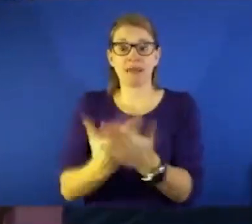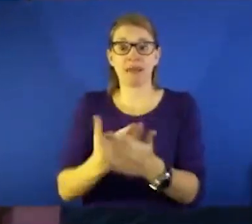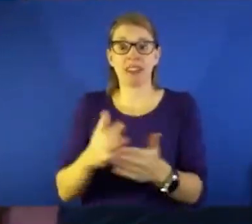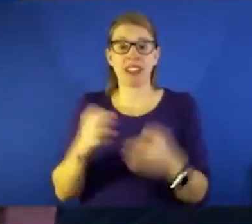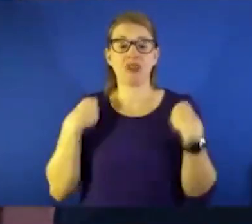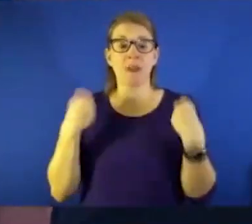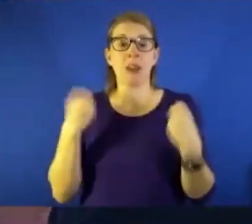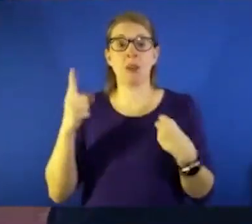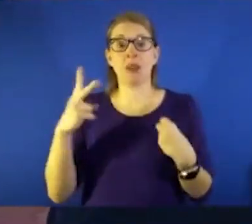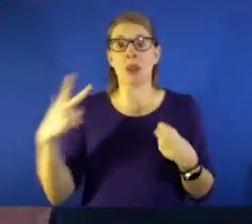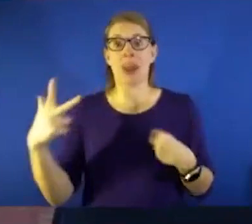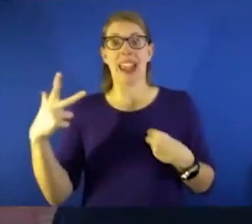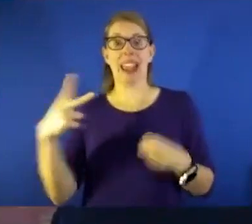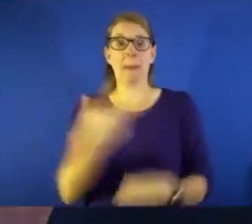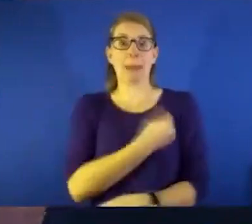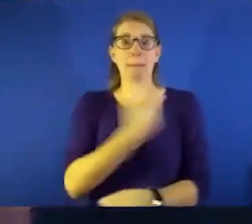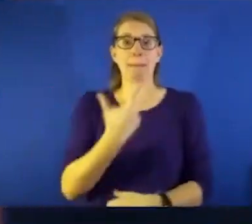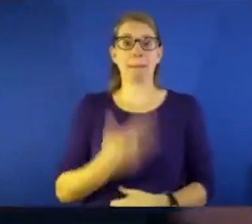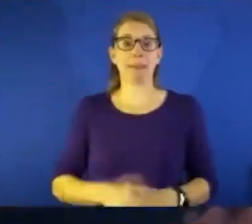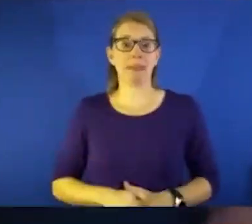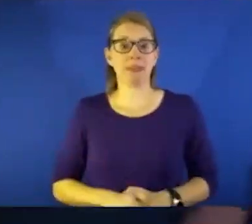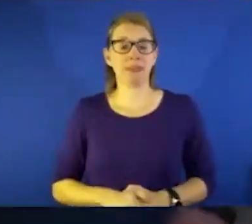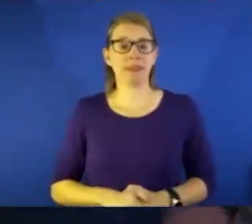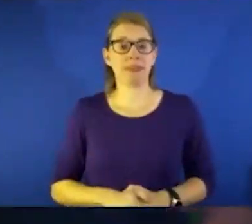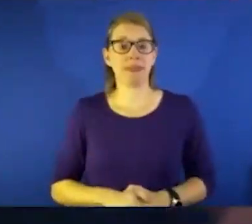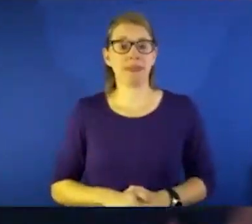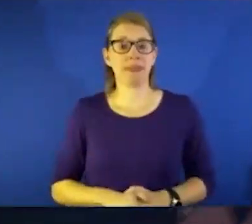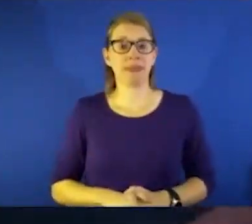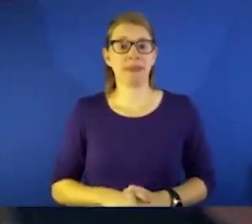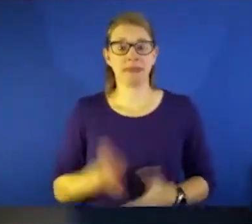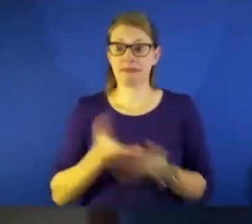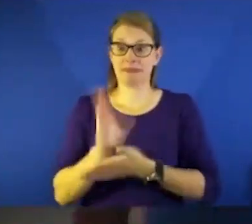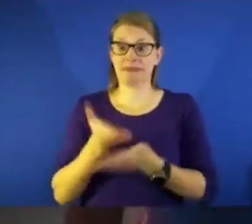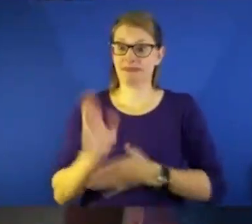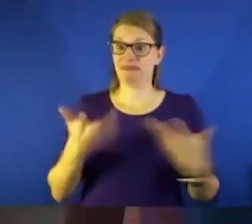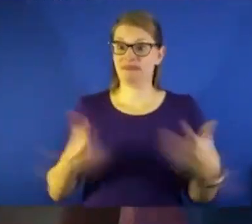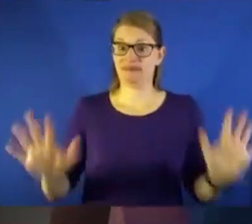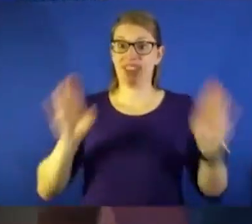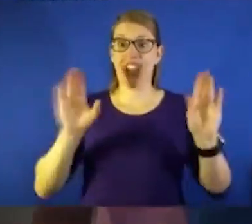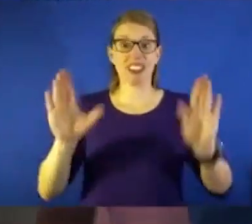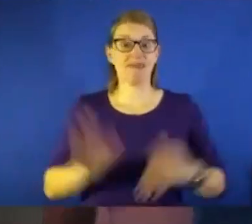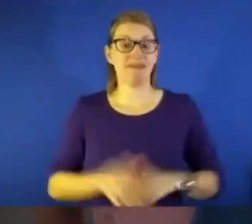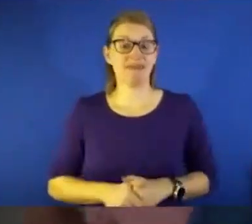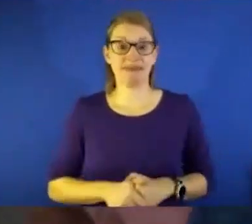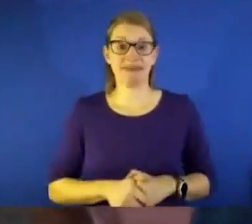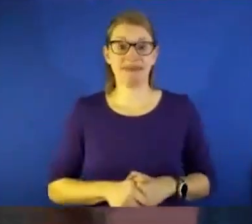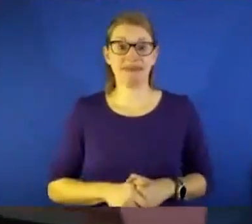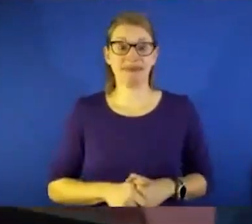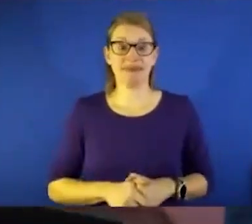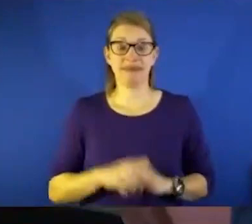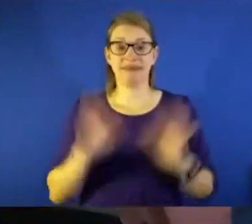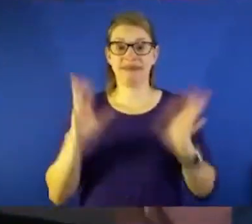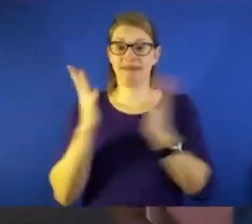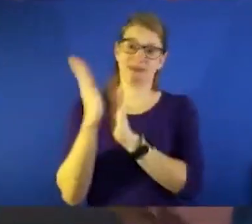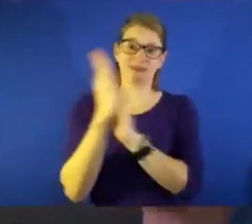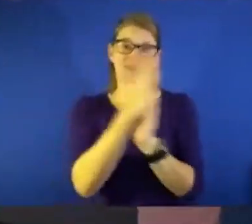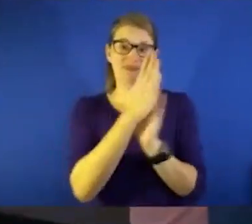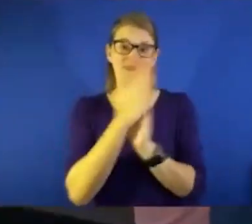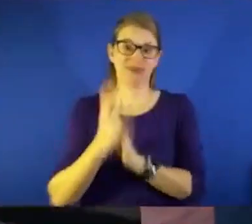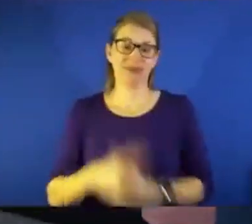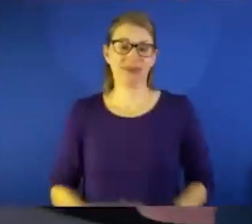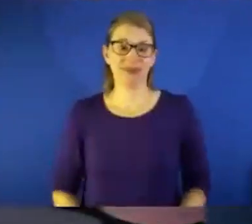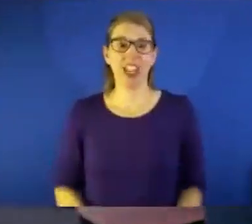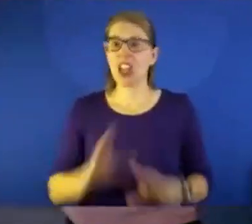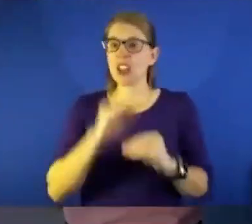three. today. Poke. All right. That was awesome. Awesome. Nah, no blood. Band-Aid.